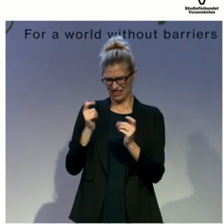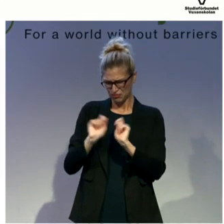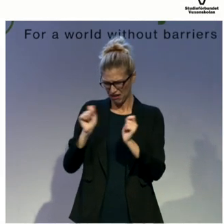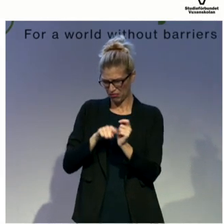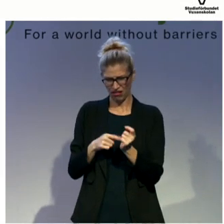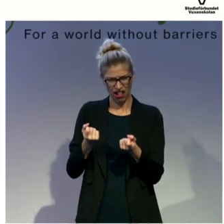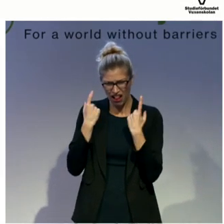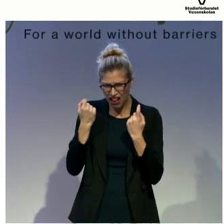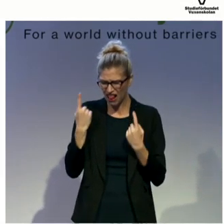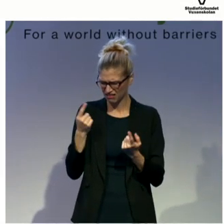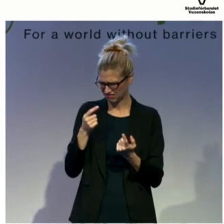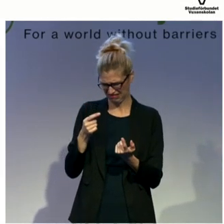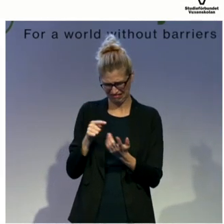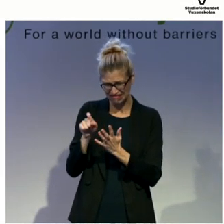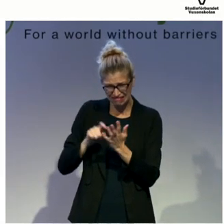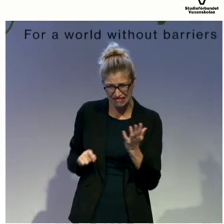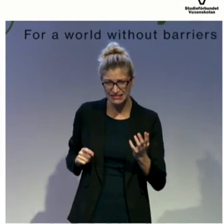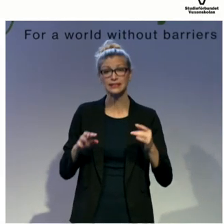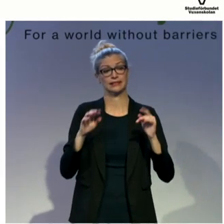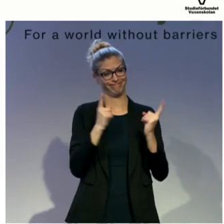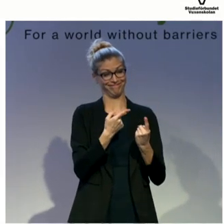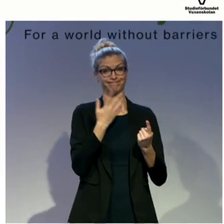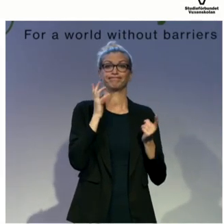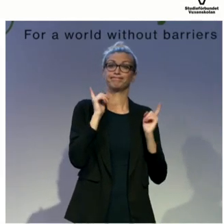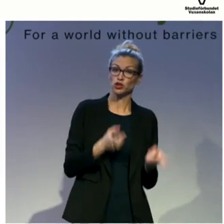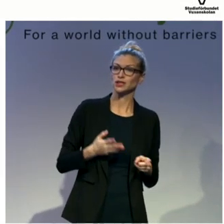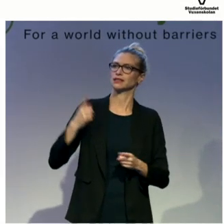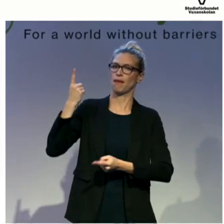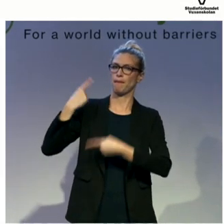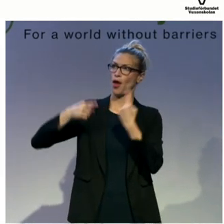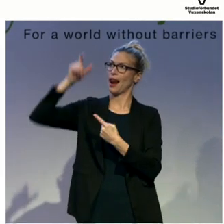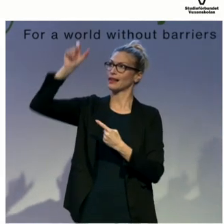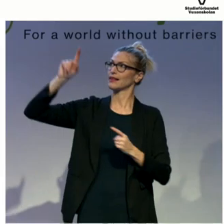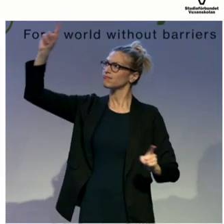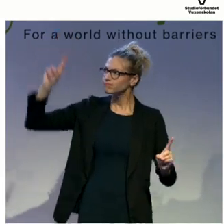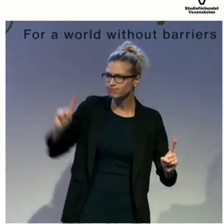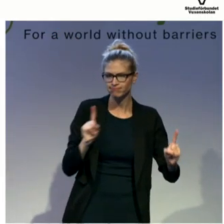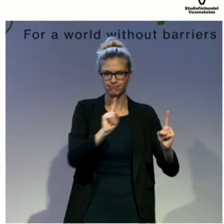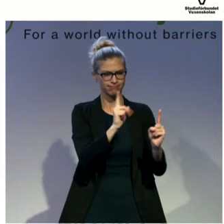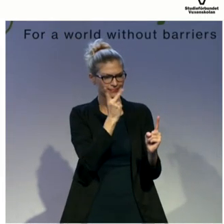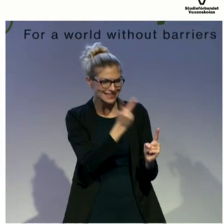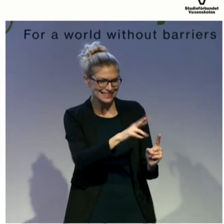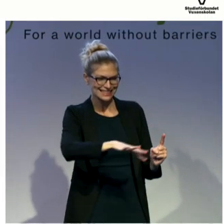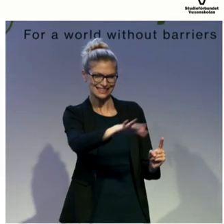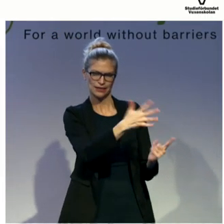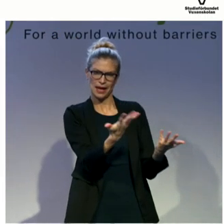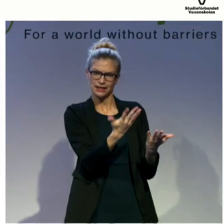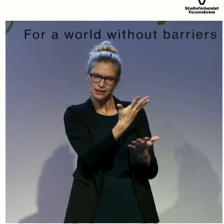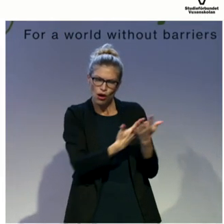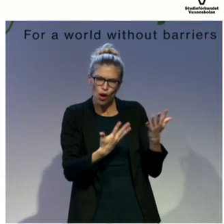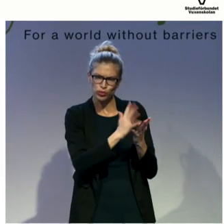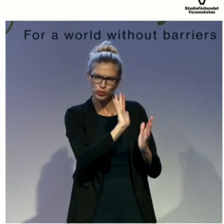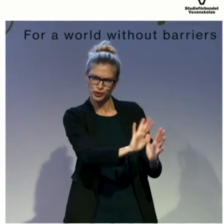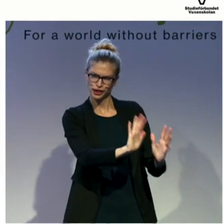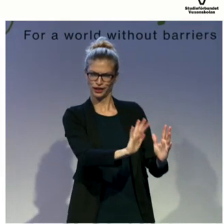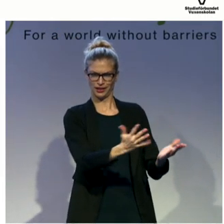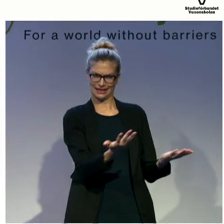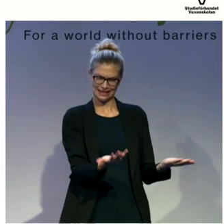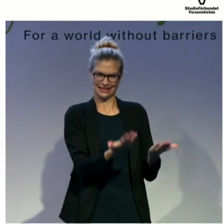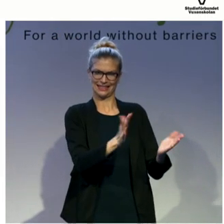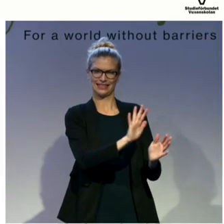And therefore, at the end of the study circle, we invited local politicians to